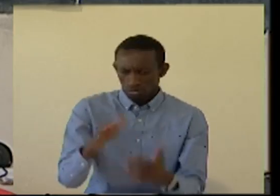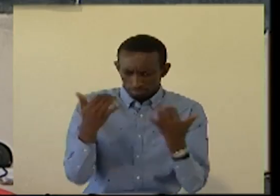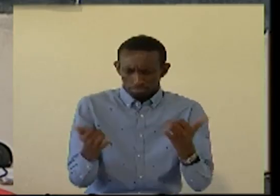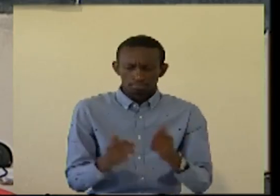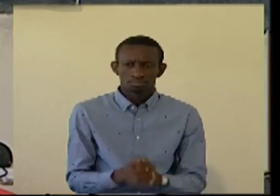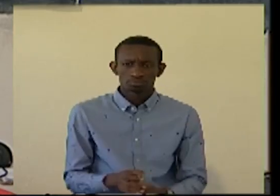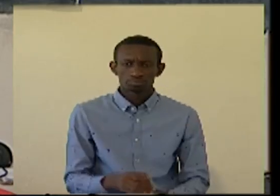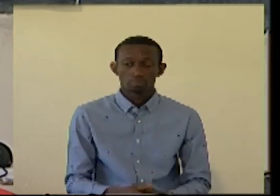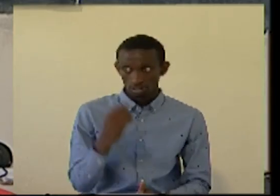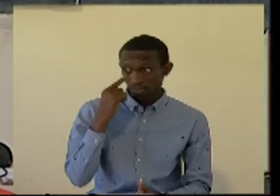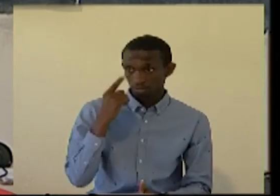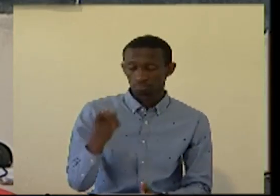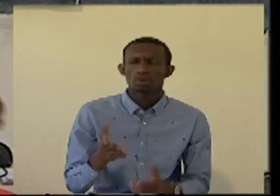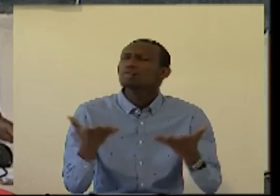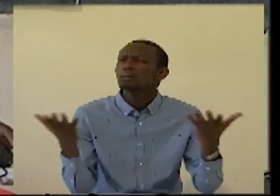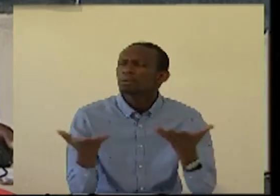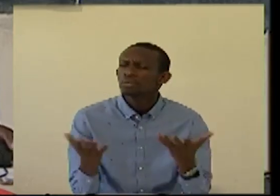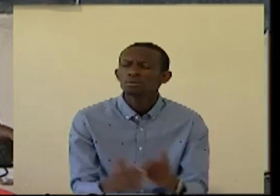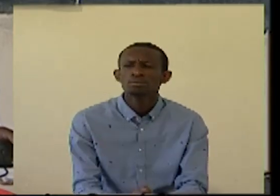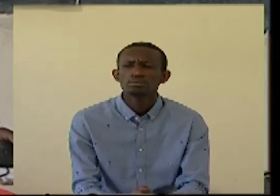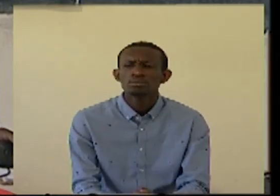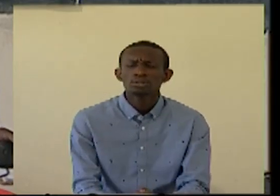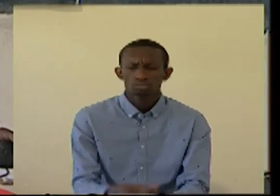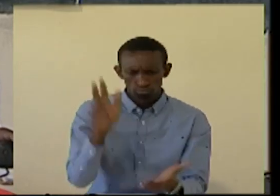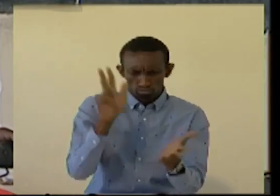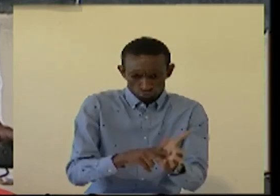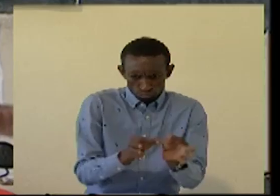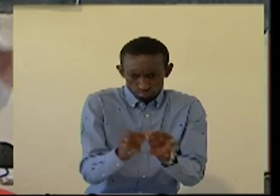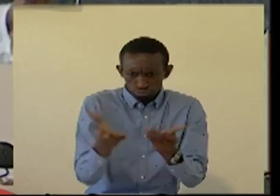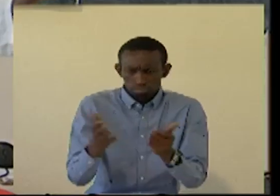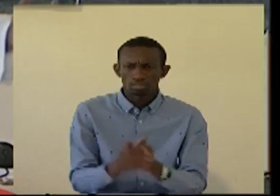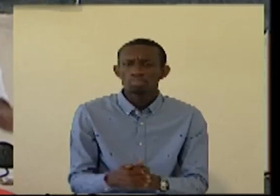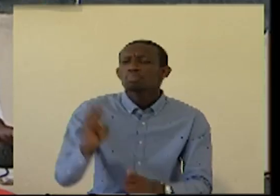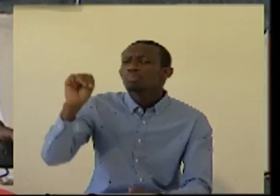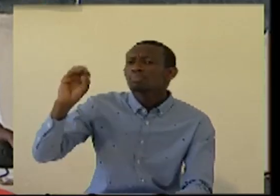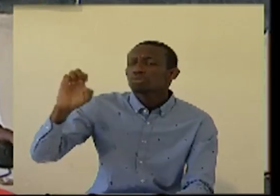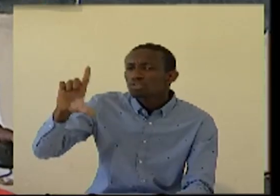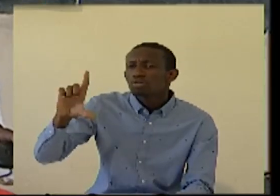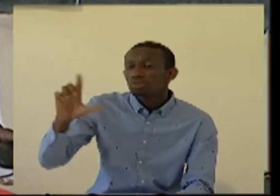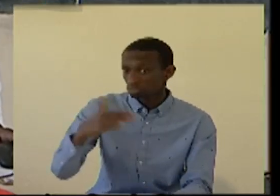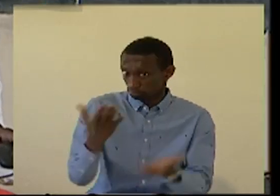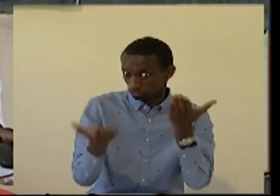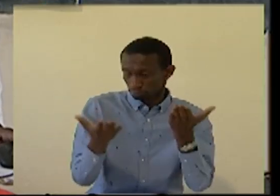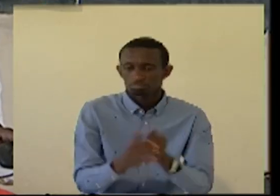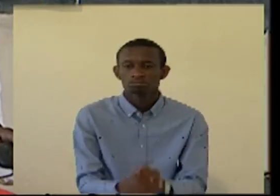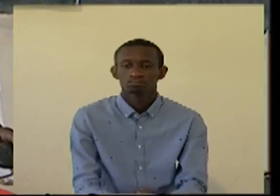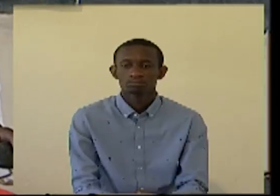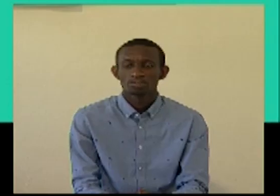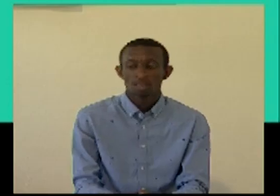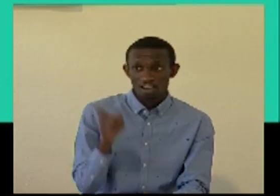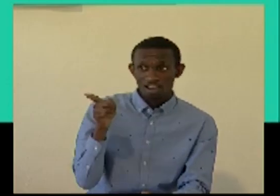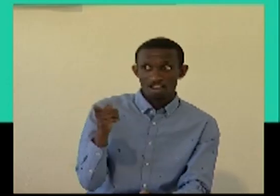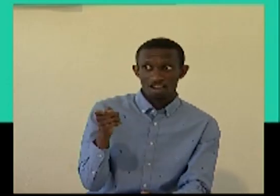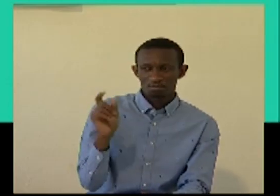Now, let us see how we determine the molar mass. But here we have something